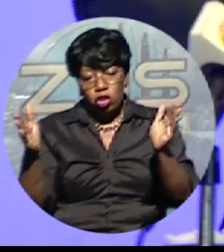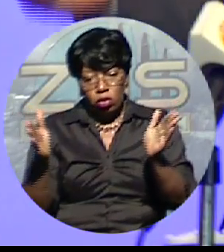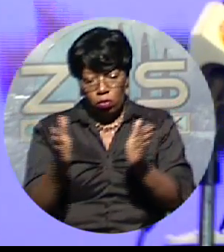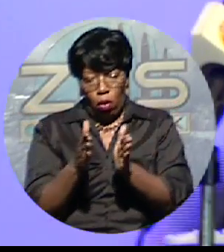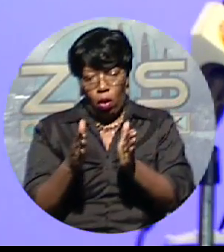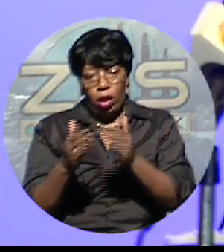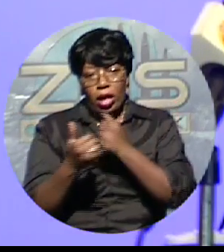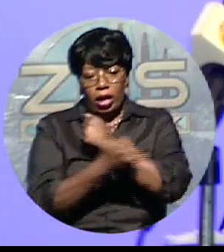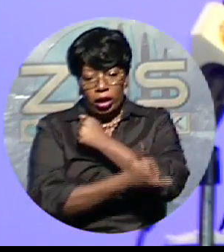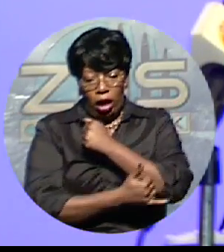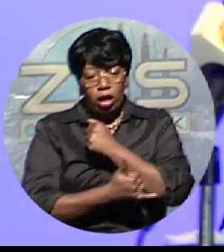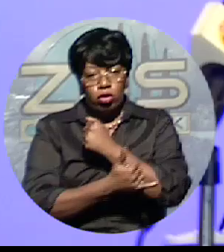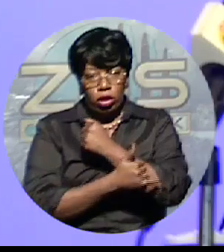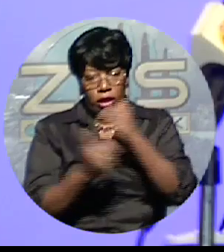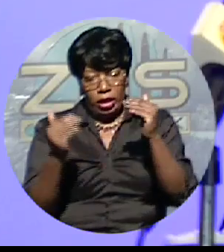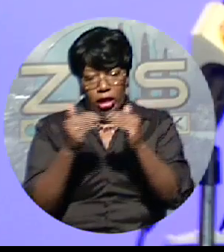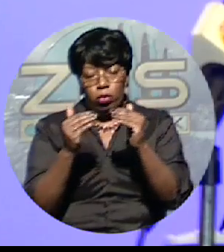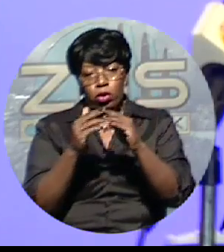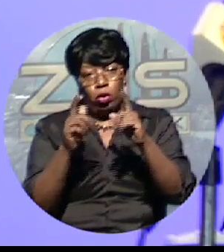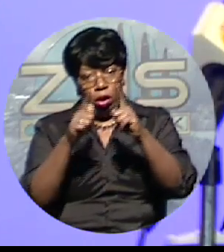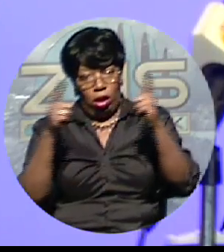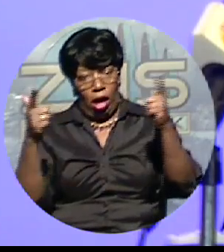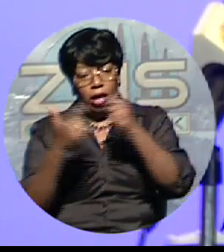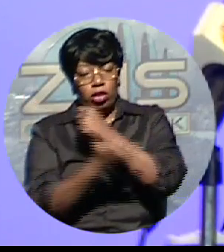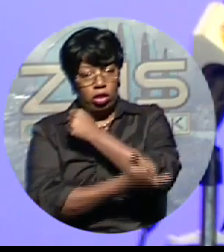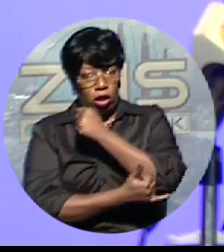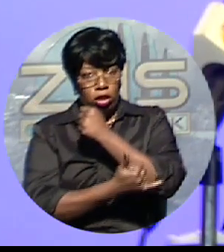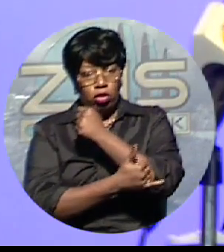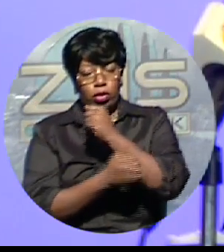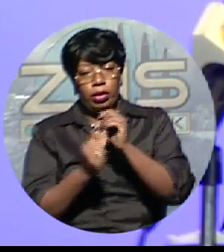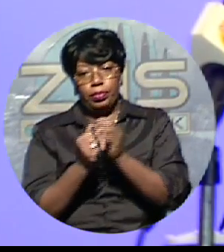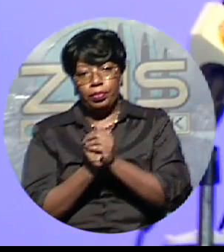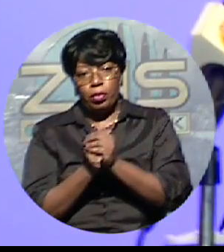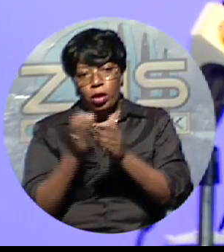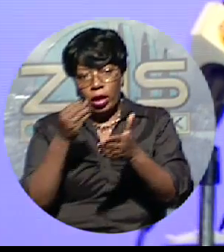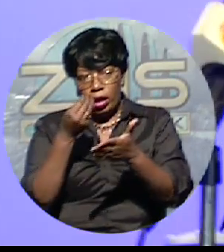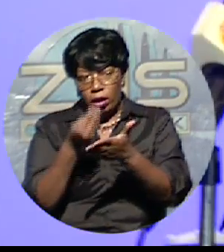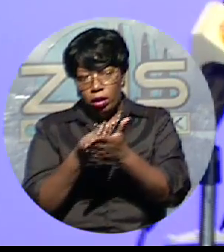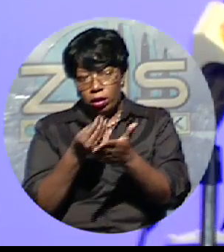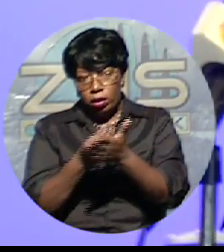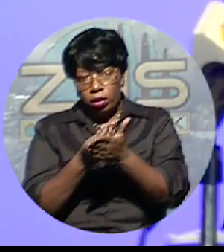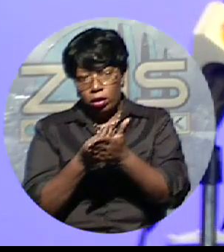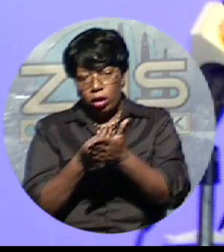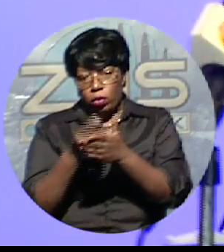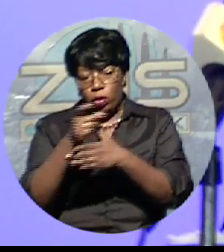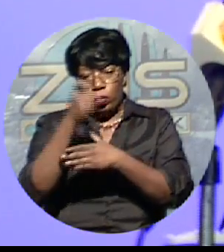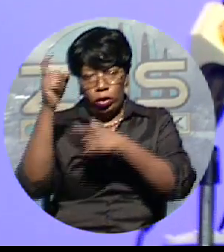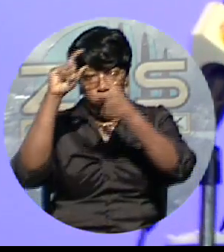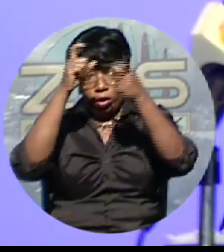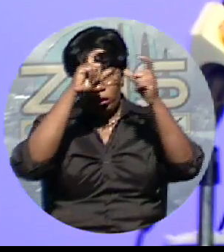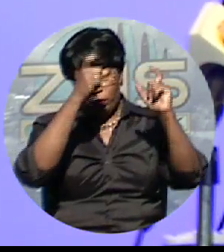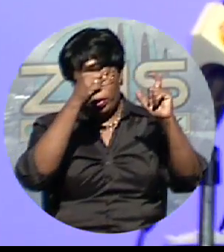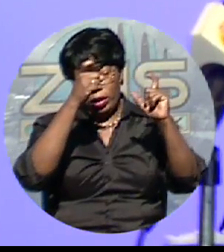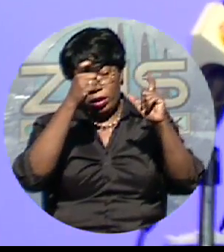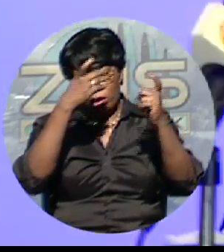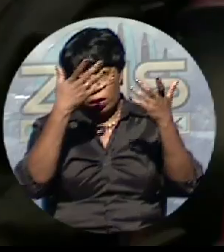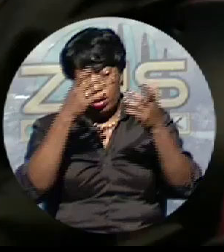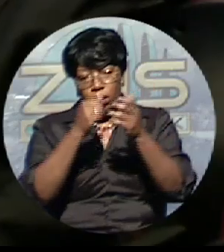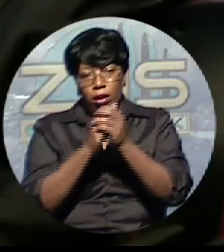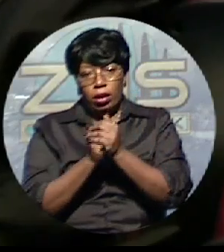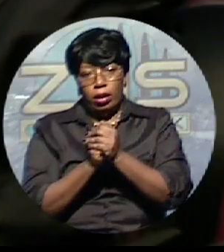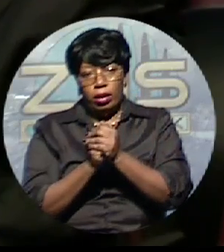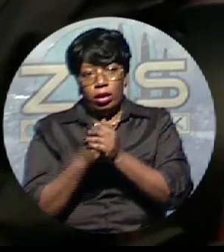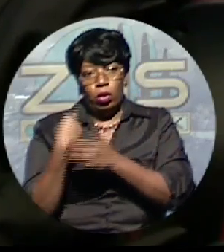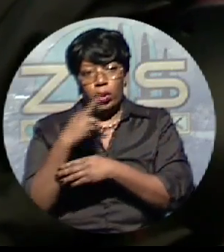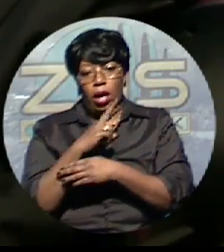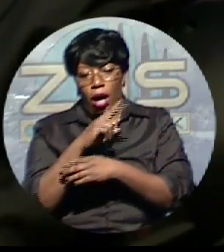big country, and point out to them that when you take it per capita, we always win the Olympics on a per capita basis. Okay? We